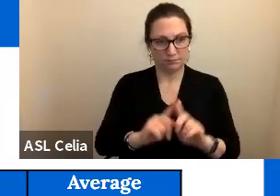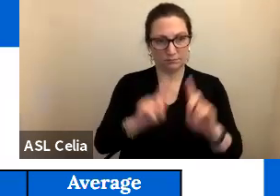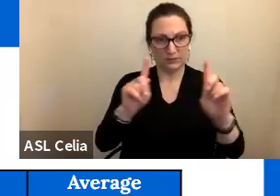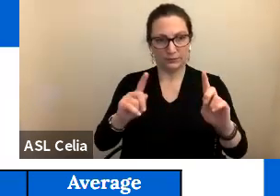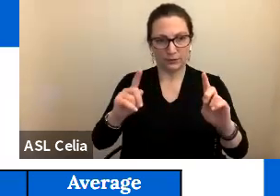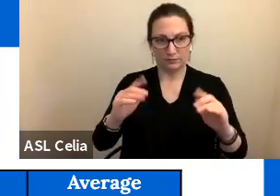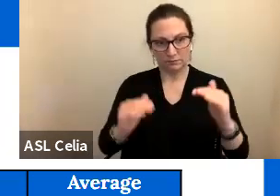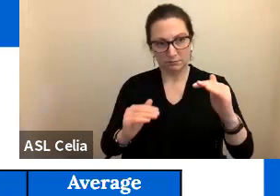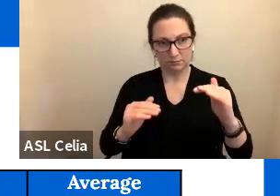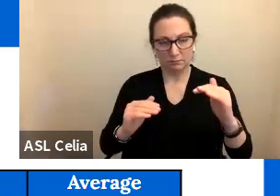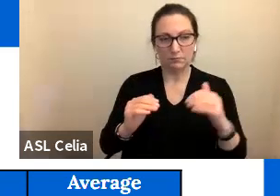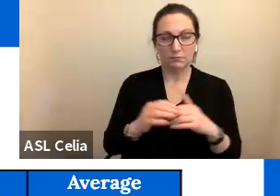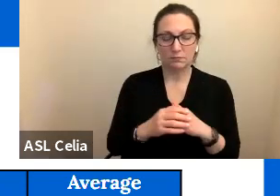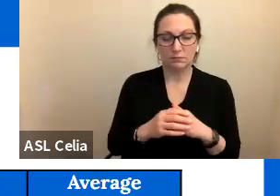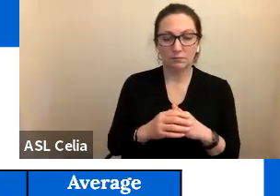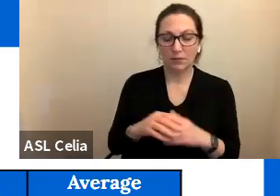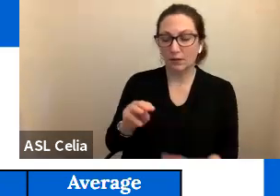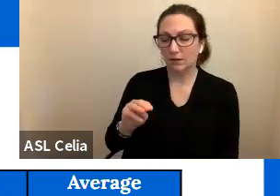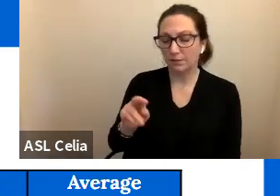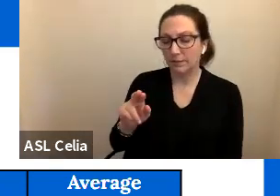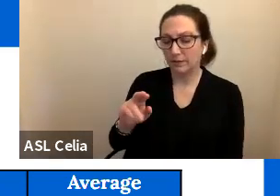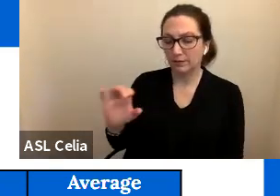So in other words, what you did is you used